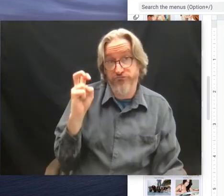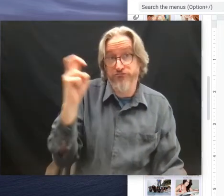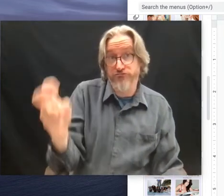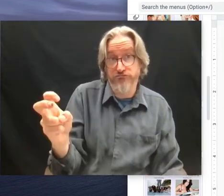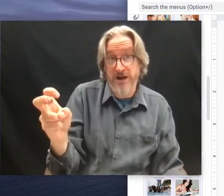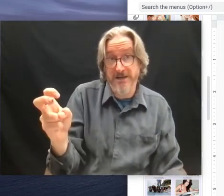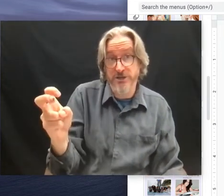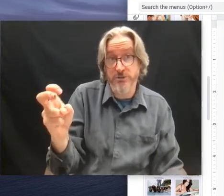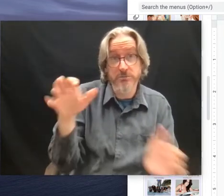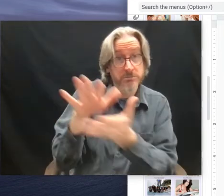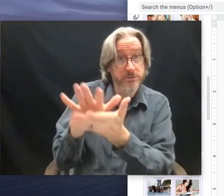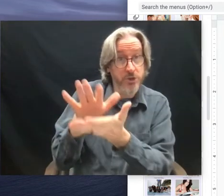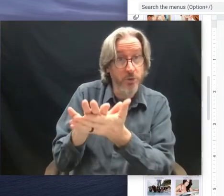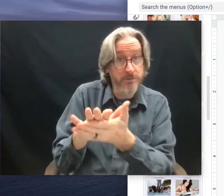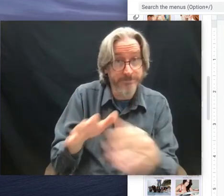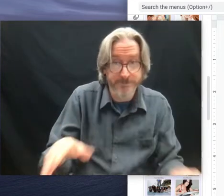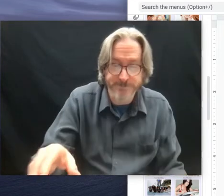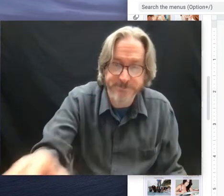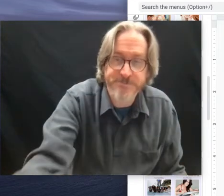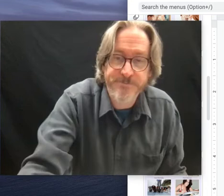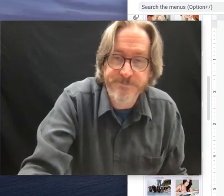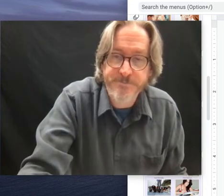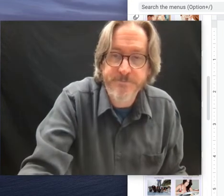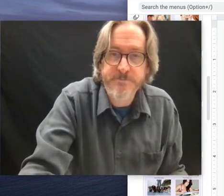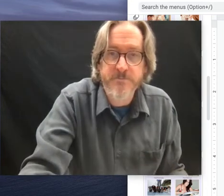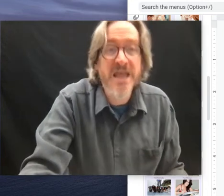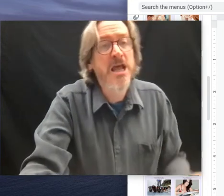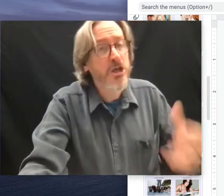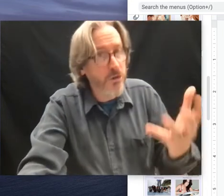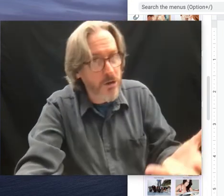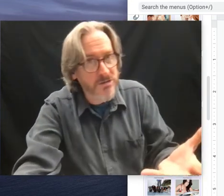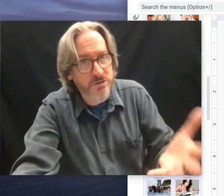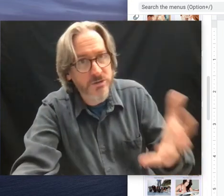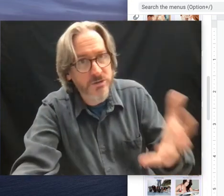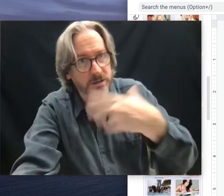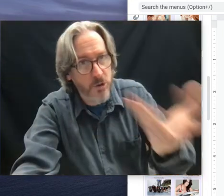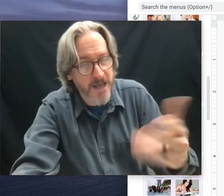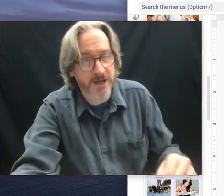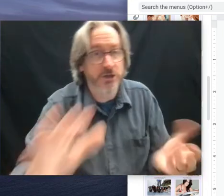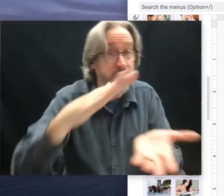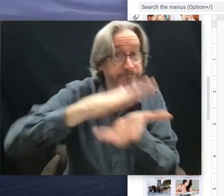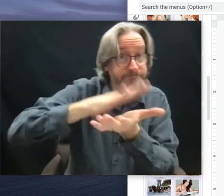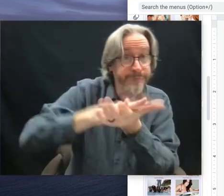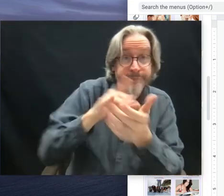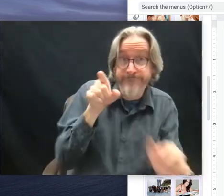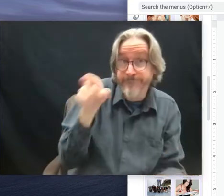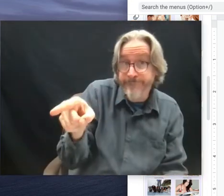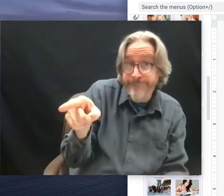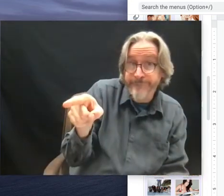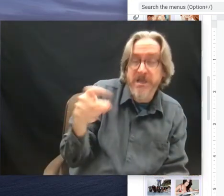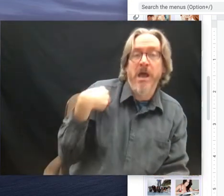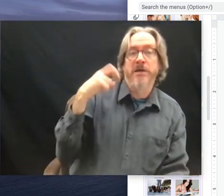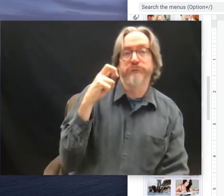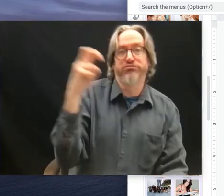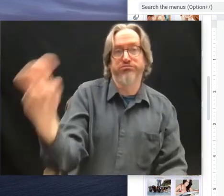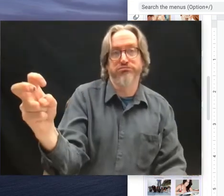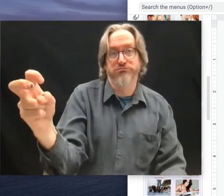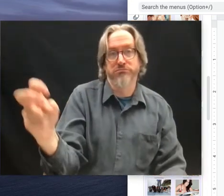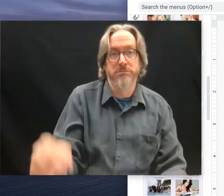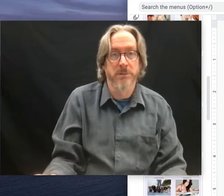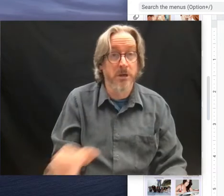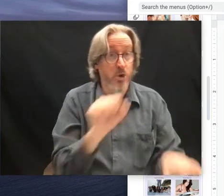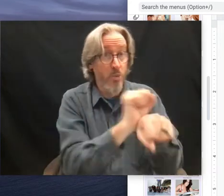bus, ride to school. You can also do the location.